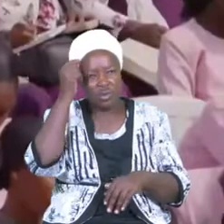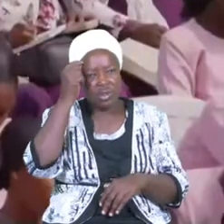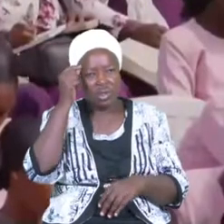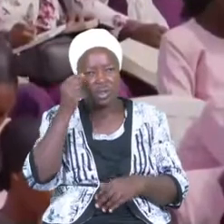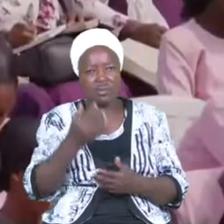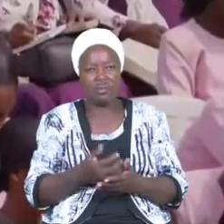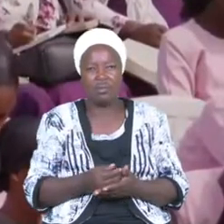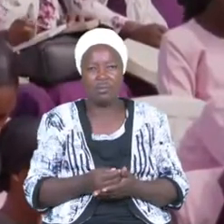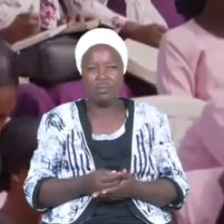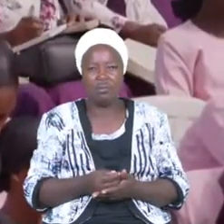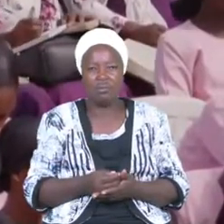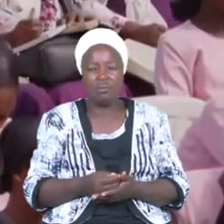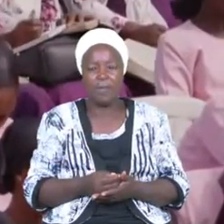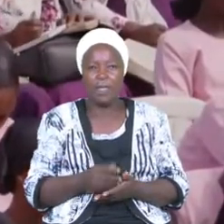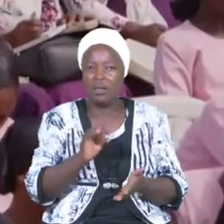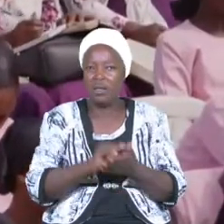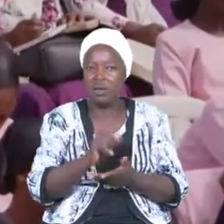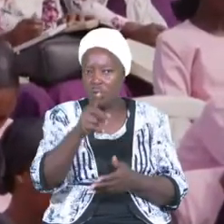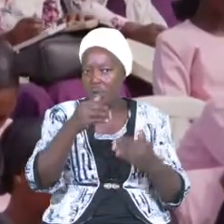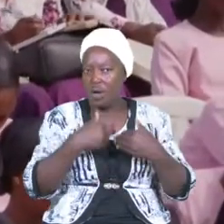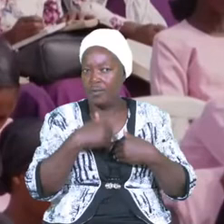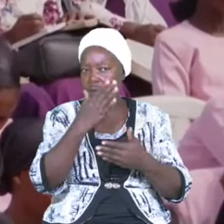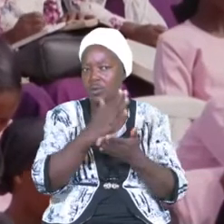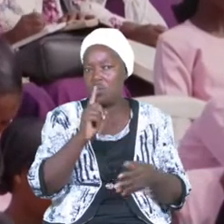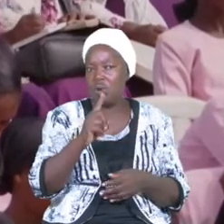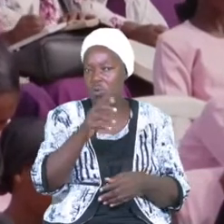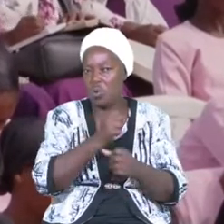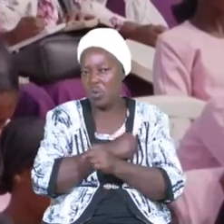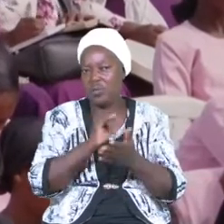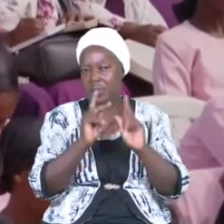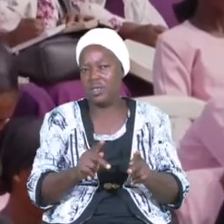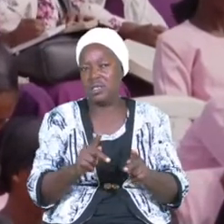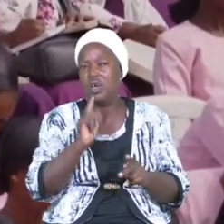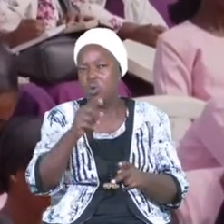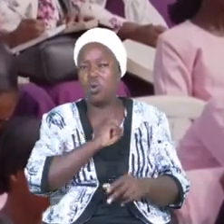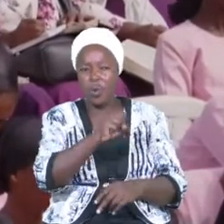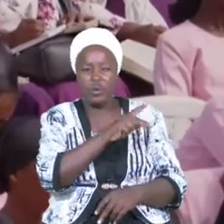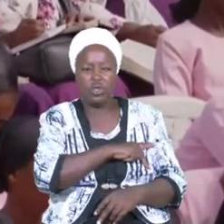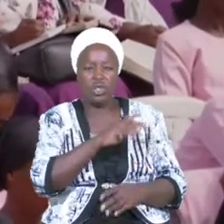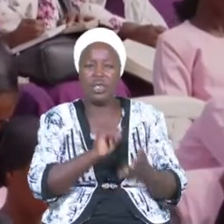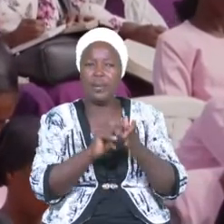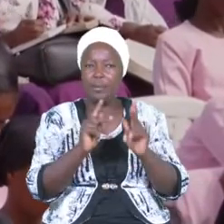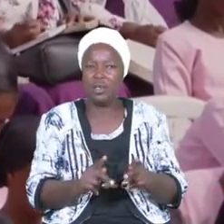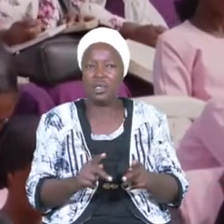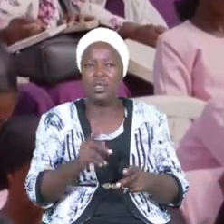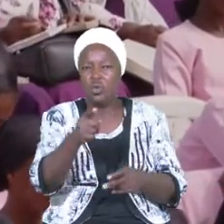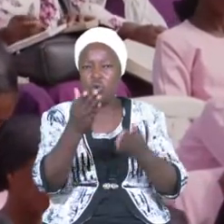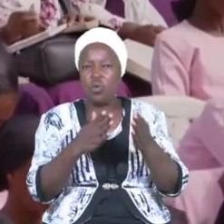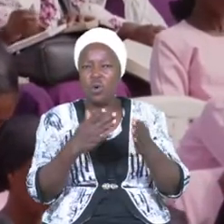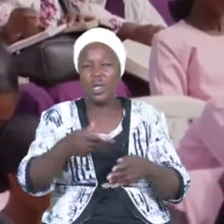have somebody, you love him, you appreciate him, you want the best for